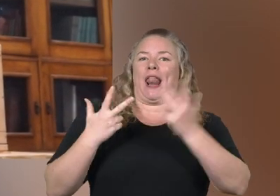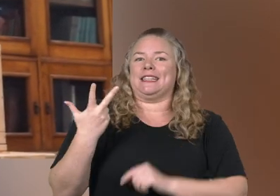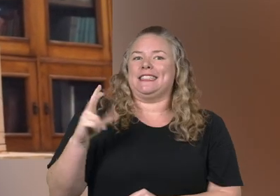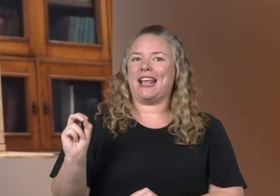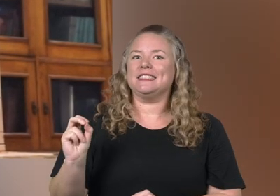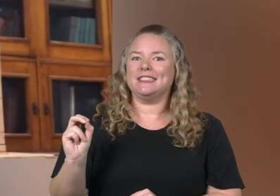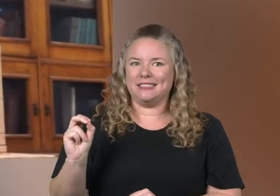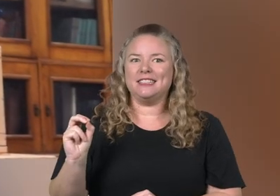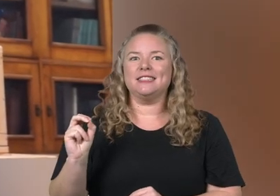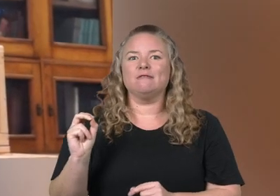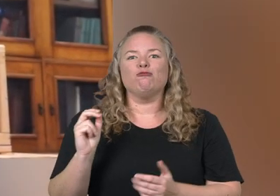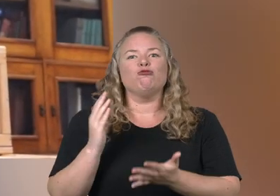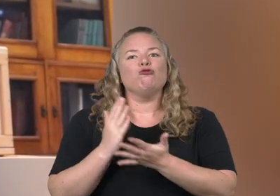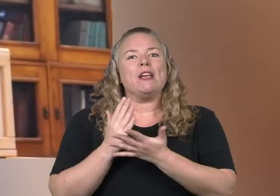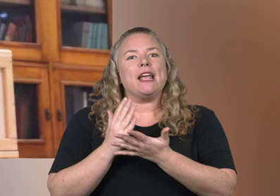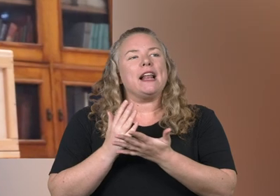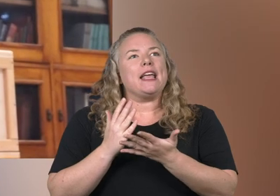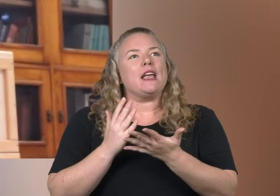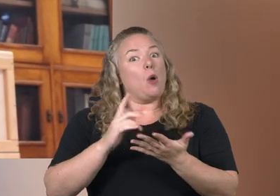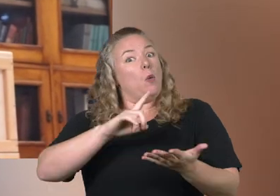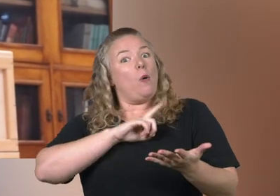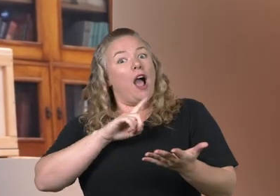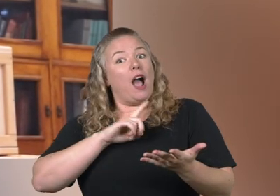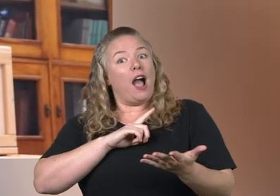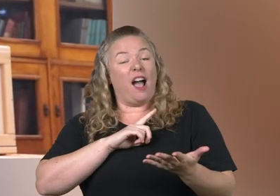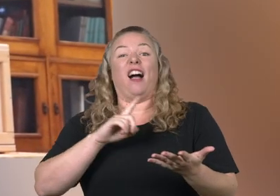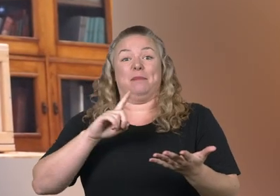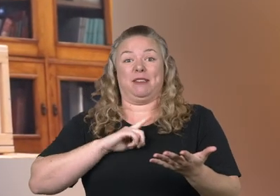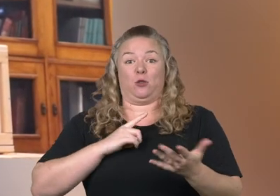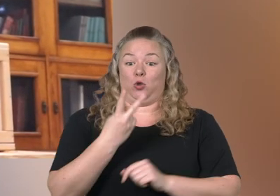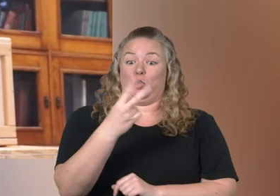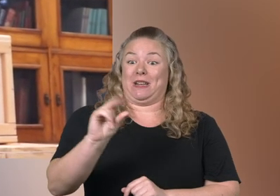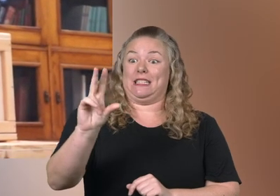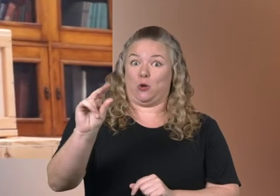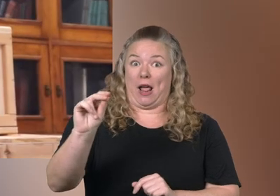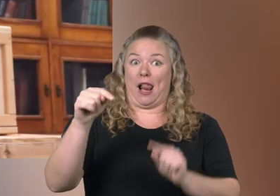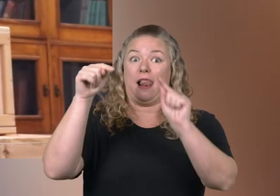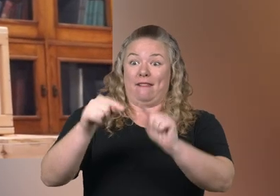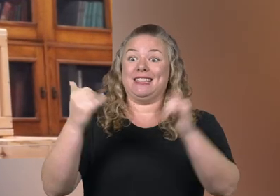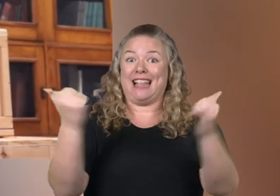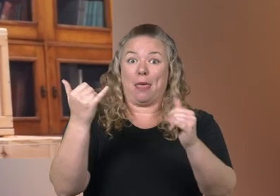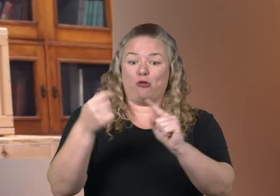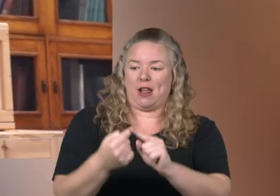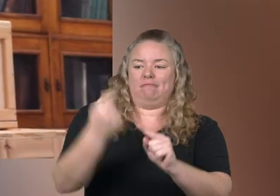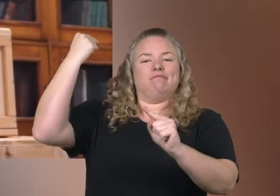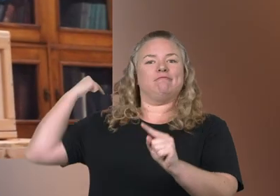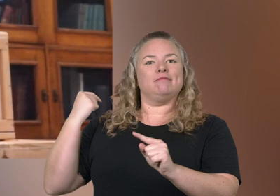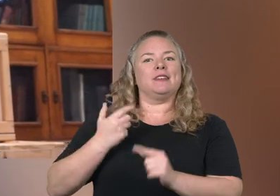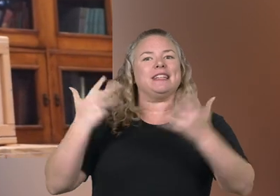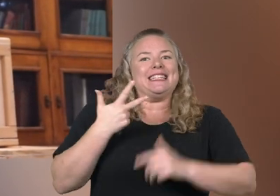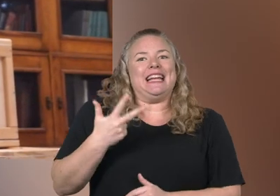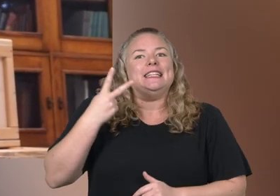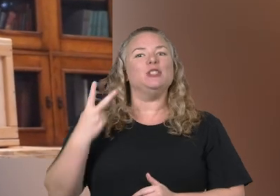a reflecting back to the 80s. And that's partly to do with the fact that 2012 saw